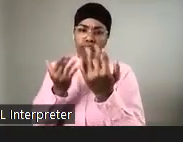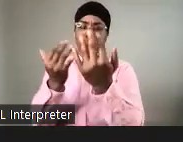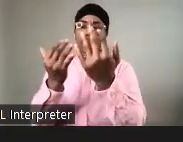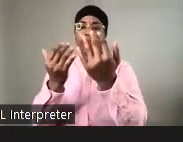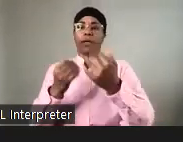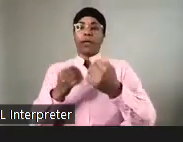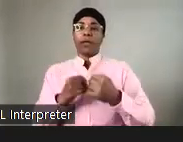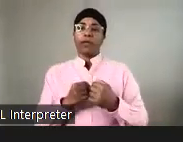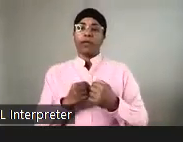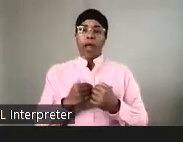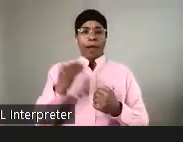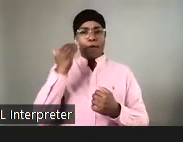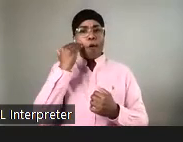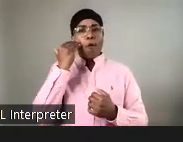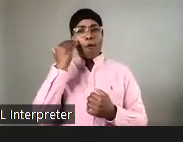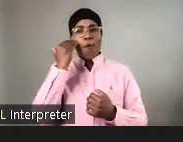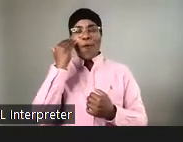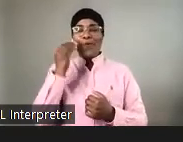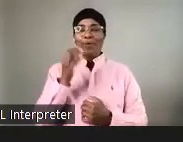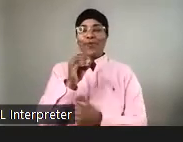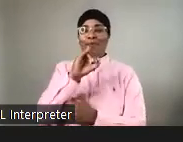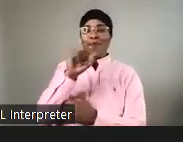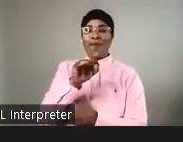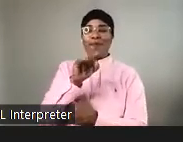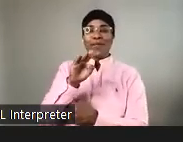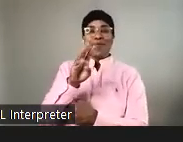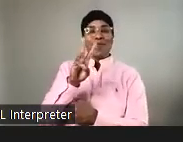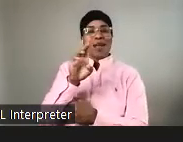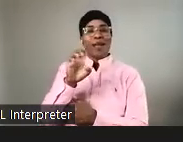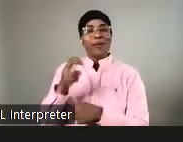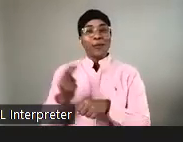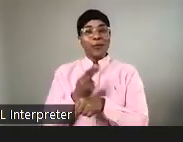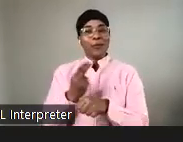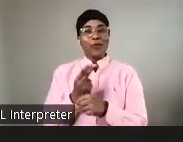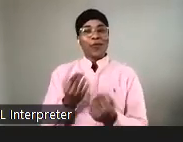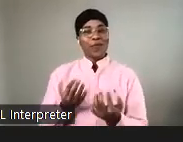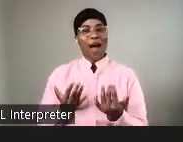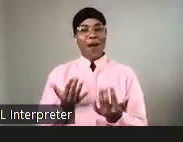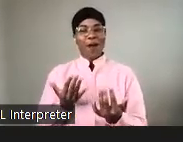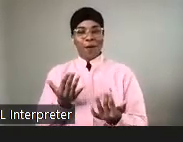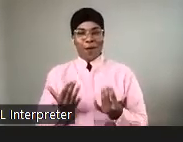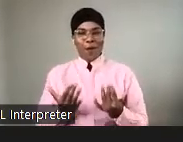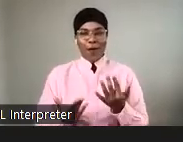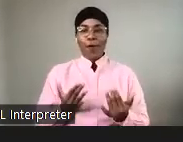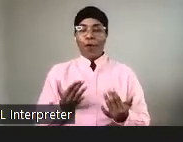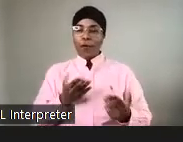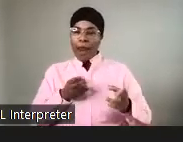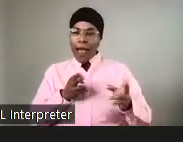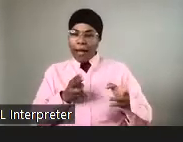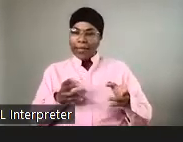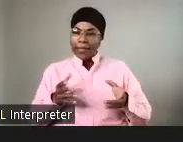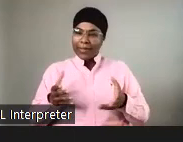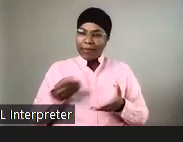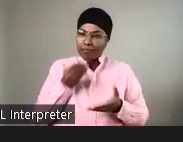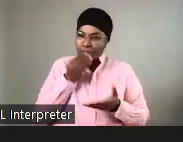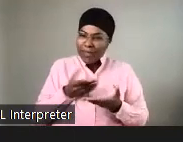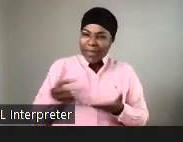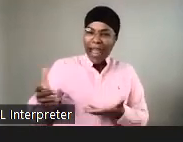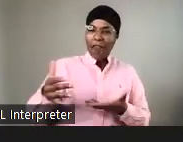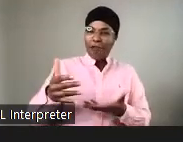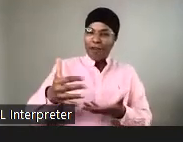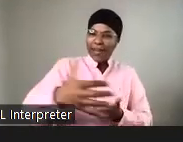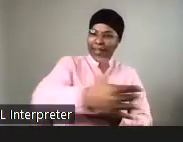of Ojibwe use of fire, and as well as hunting and gathering activities, and it's in close proximity